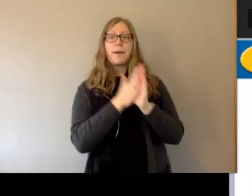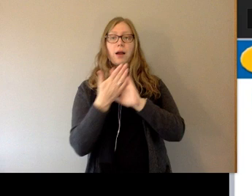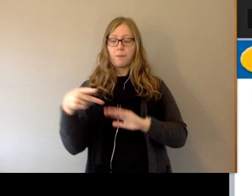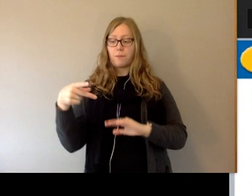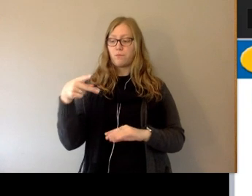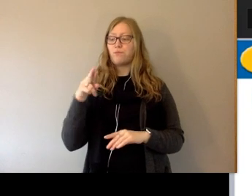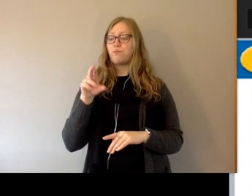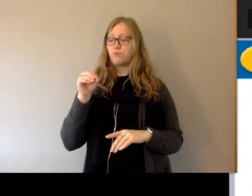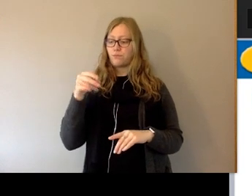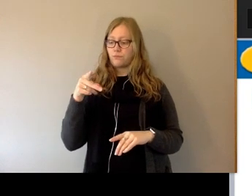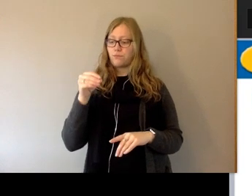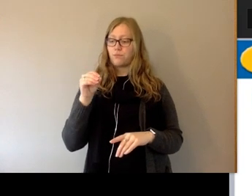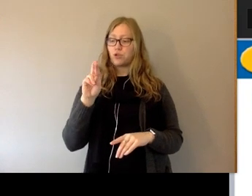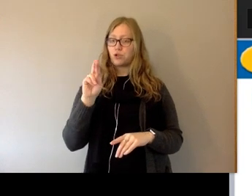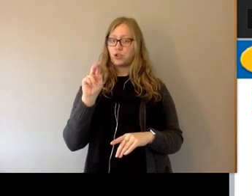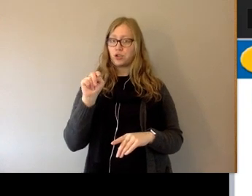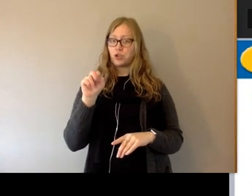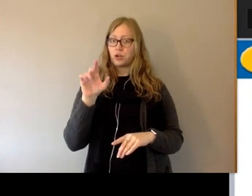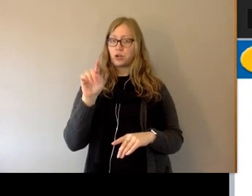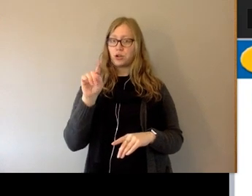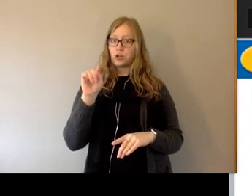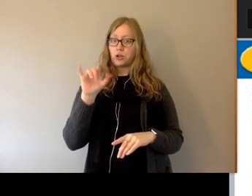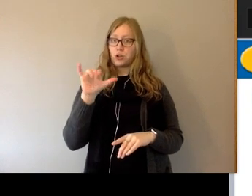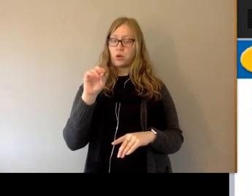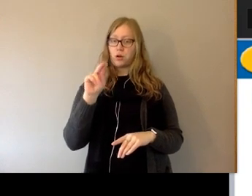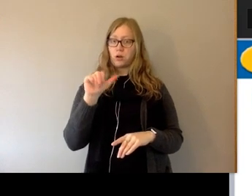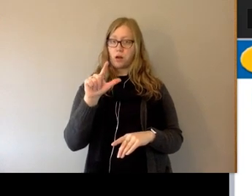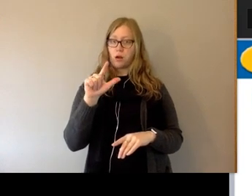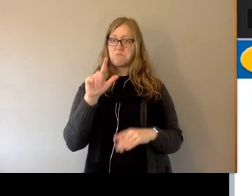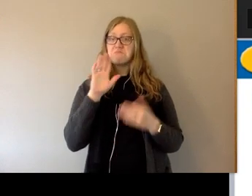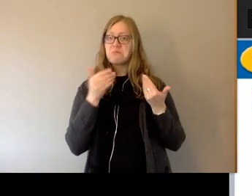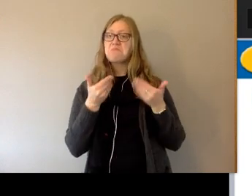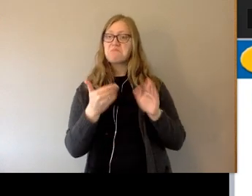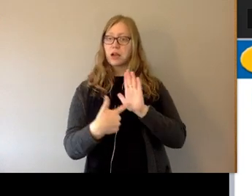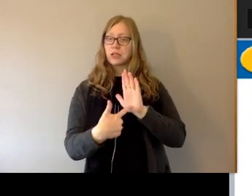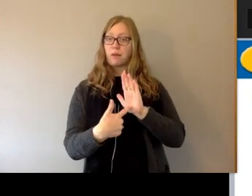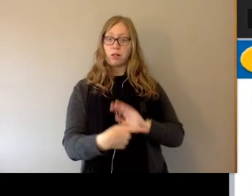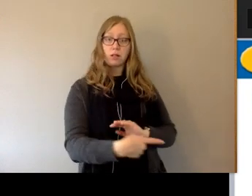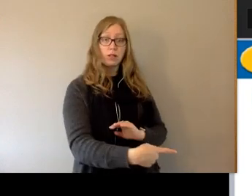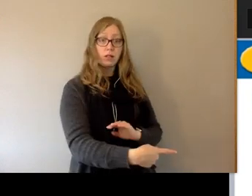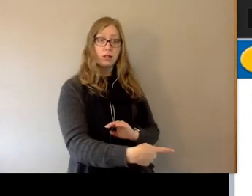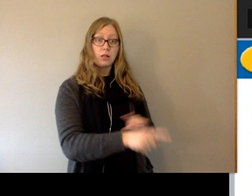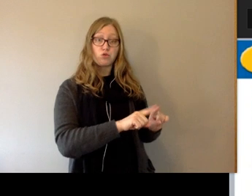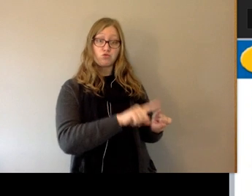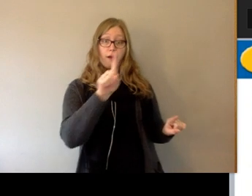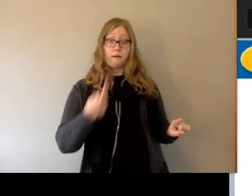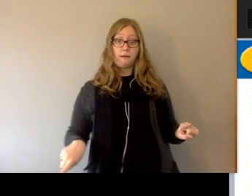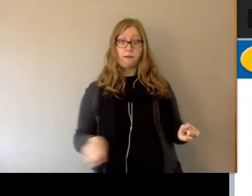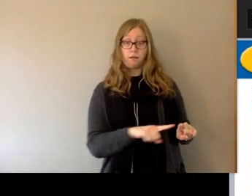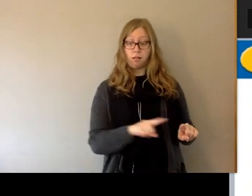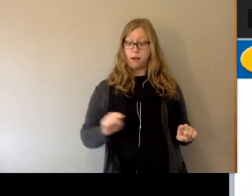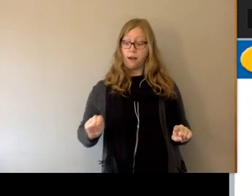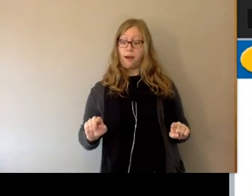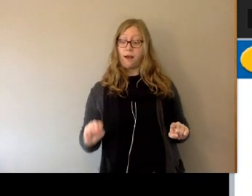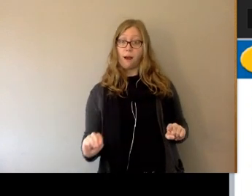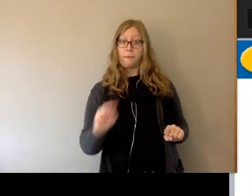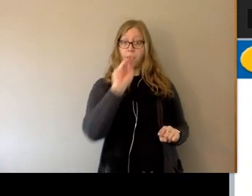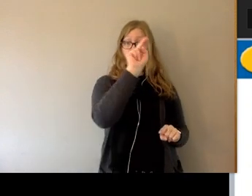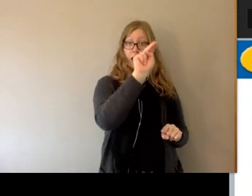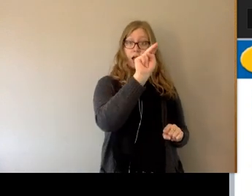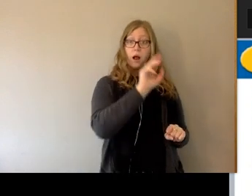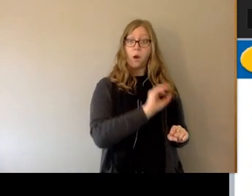FC. So here I drew a little triangle MNO, and I'm going to draw a line that is parallel